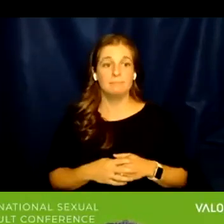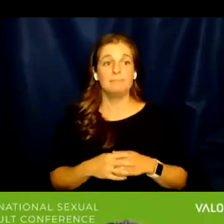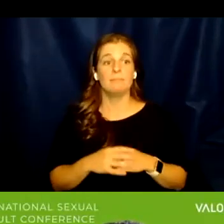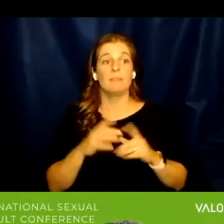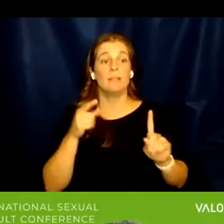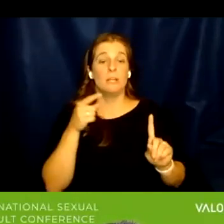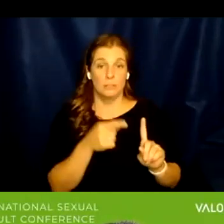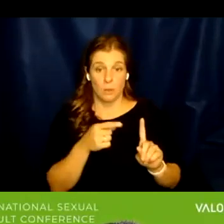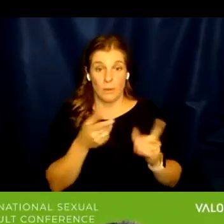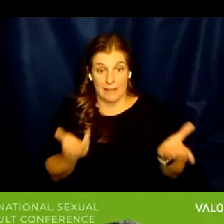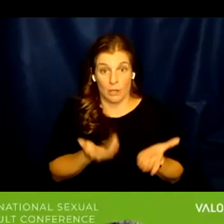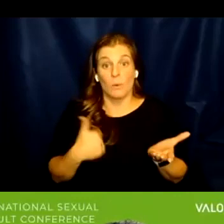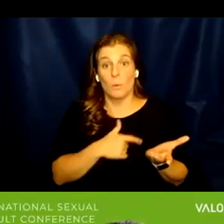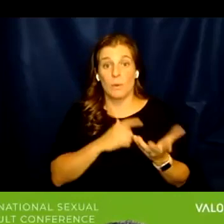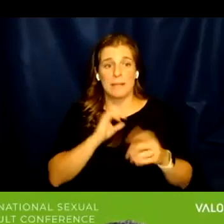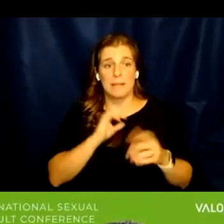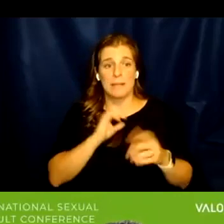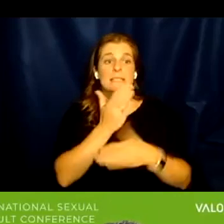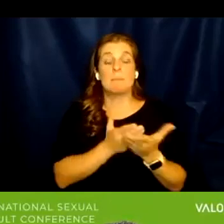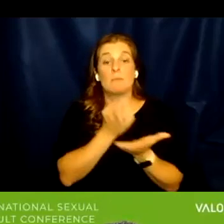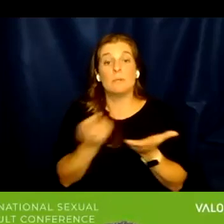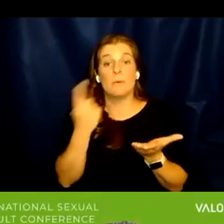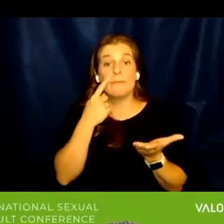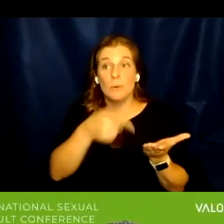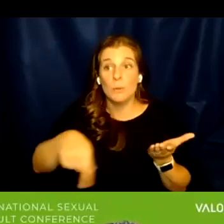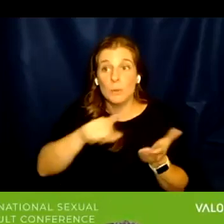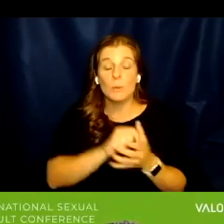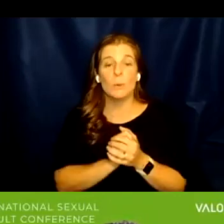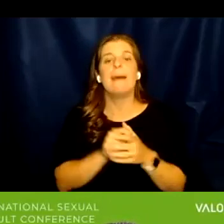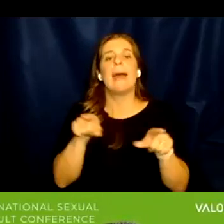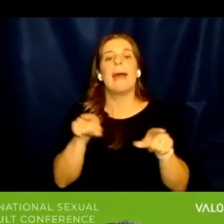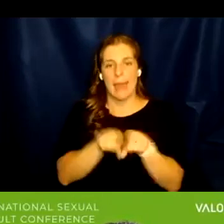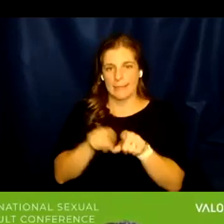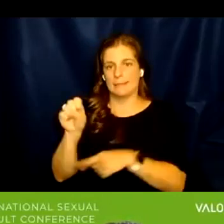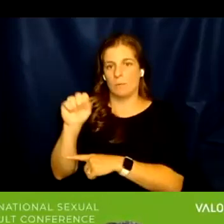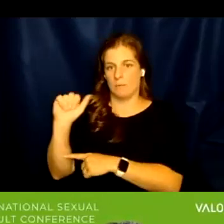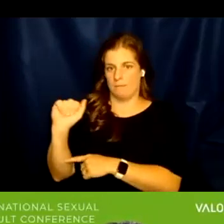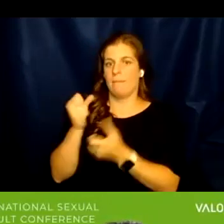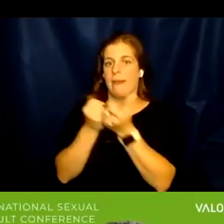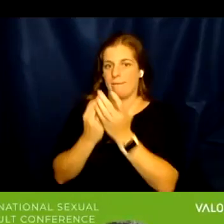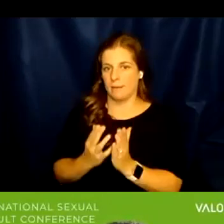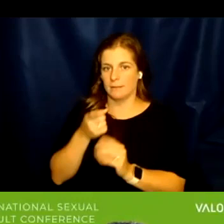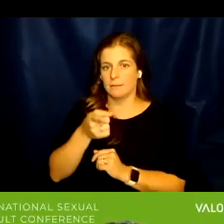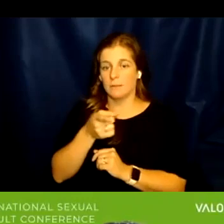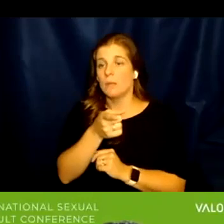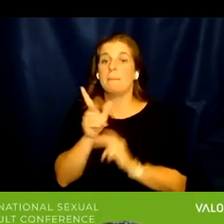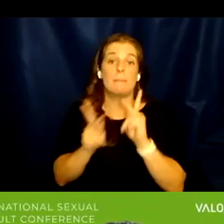Criminalization, we put together some resources for all of you as sexual assault advocates, people who care about preventing and ending